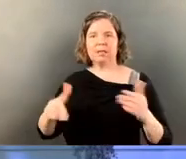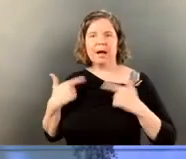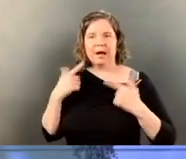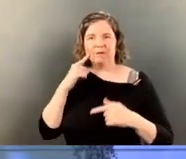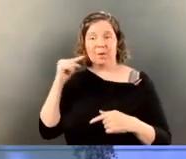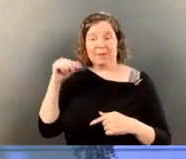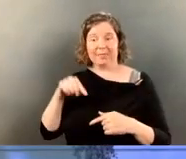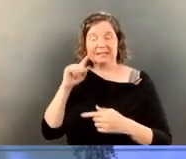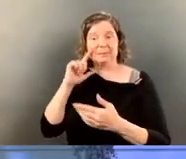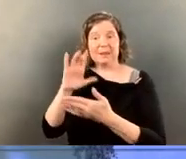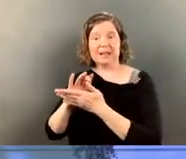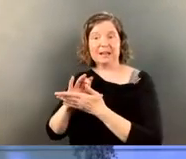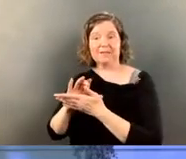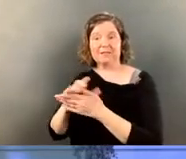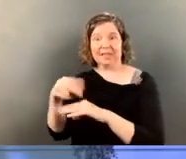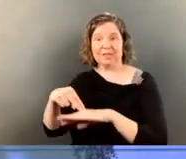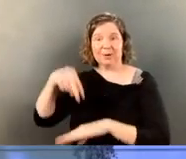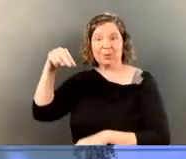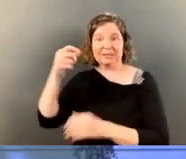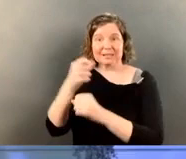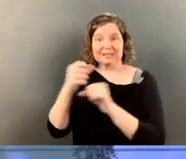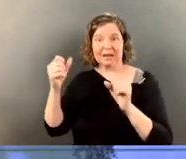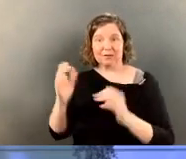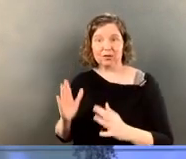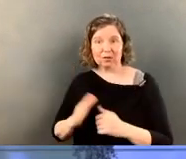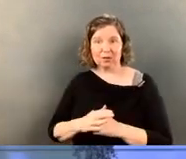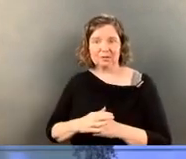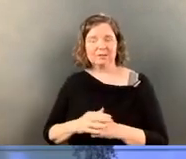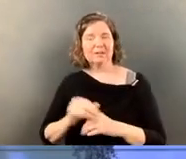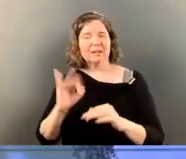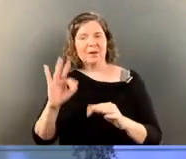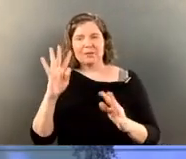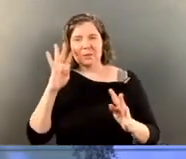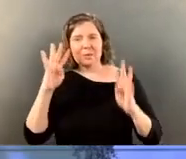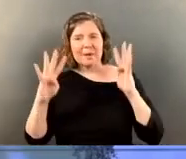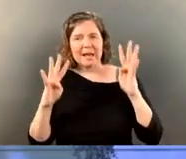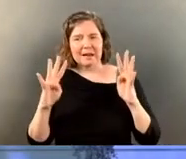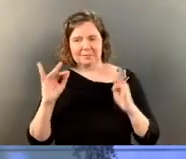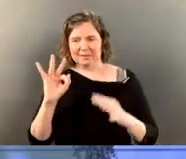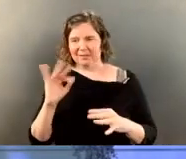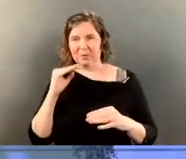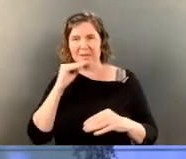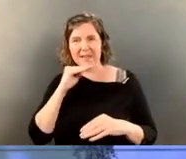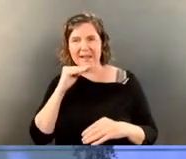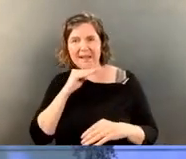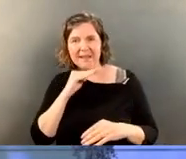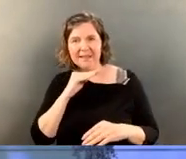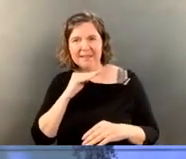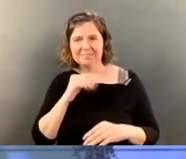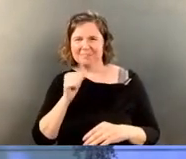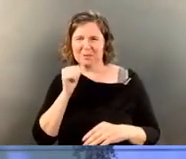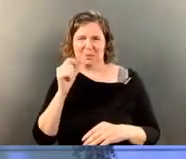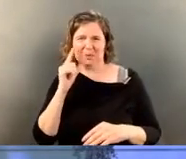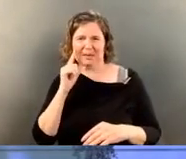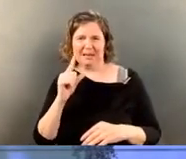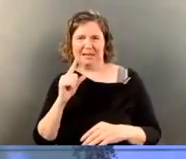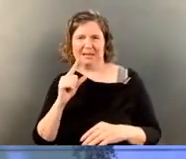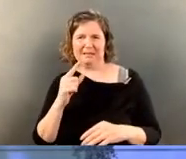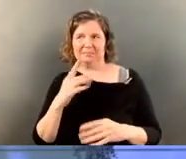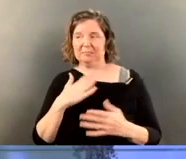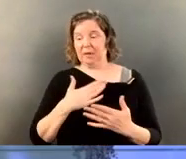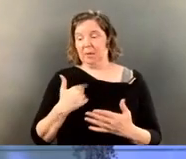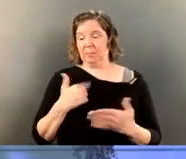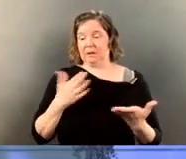for this belief in a risen Savior. Now, if it was made up, if it was a lie, you wouldn't be martyred for